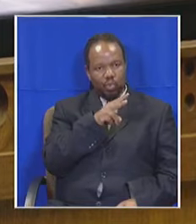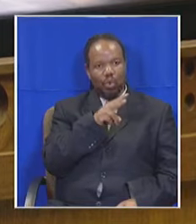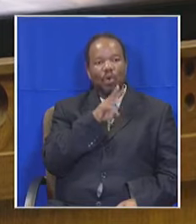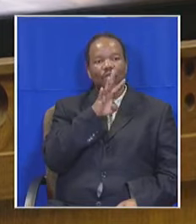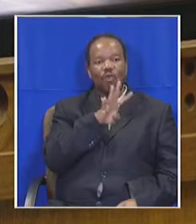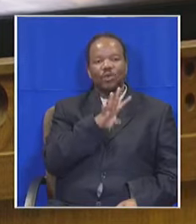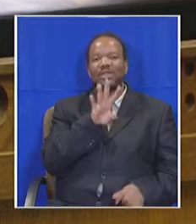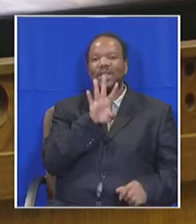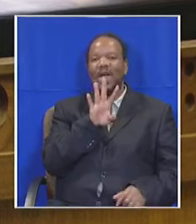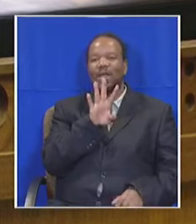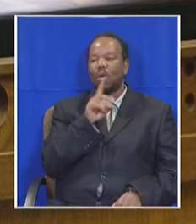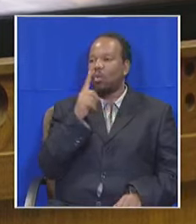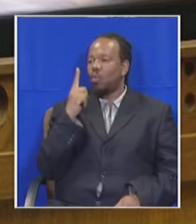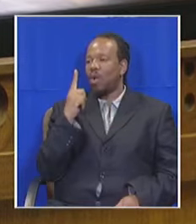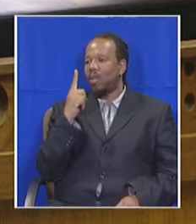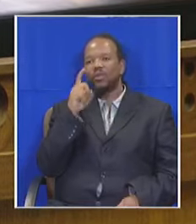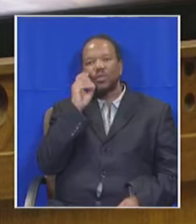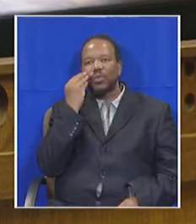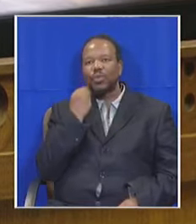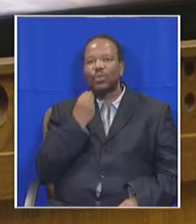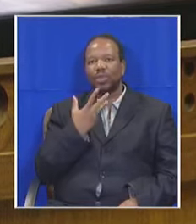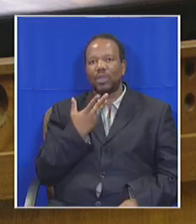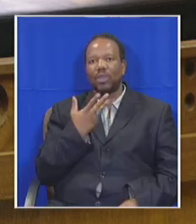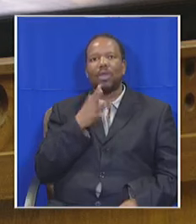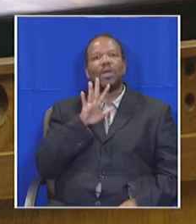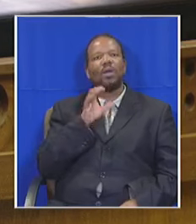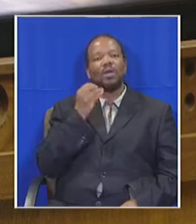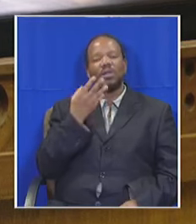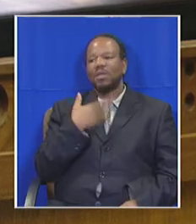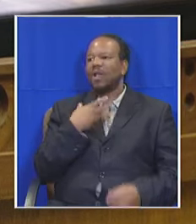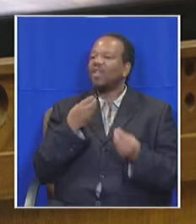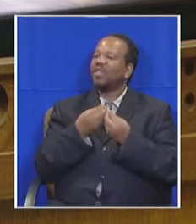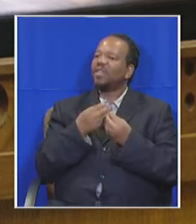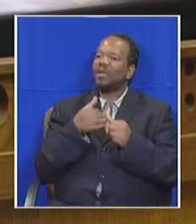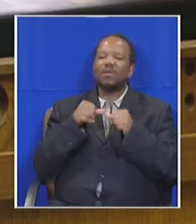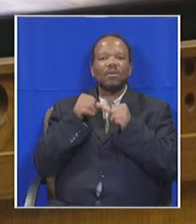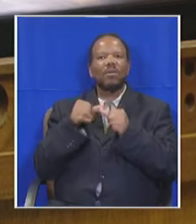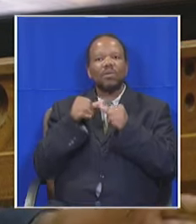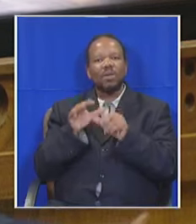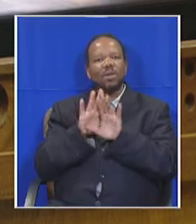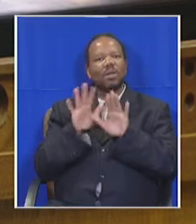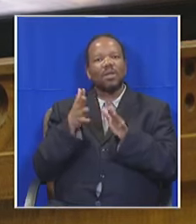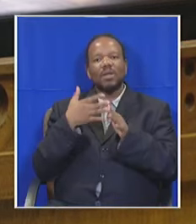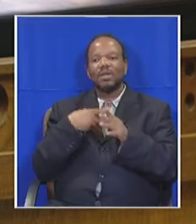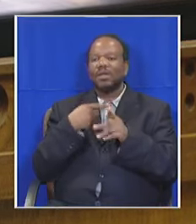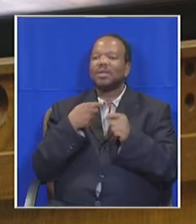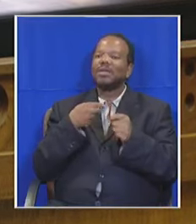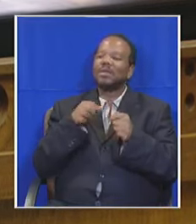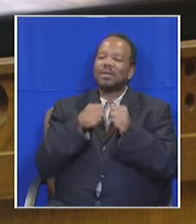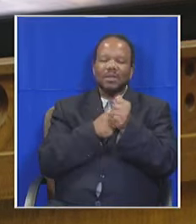249. Honorable Deputy Speaker, fees have not fallen. Decolonized education remains